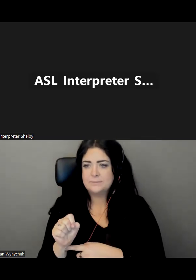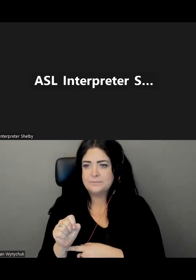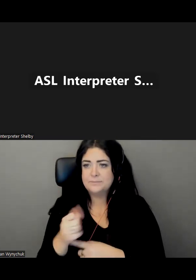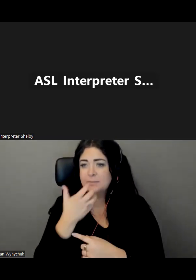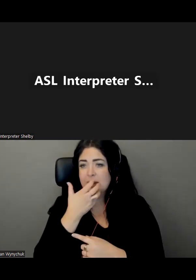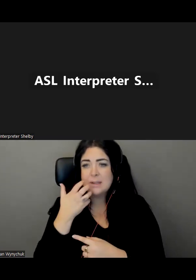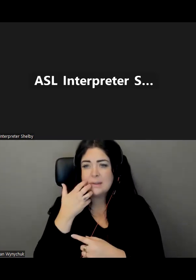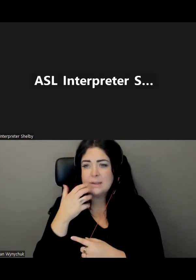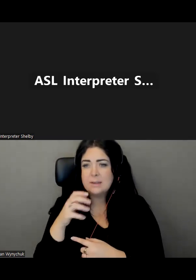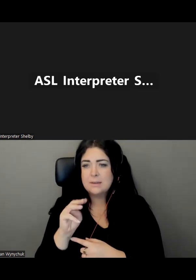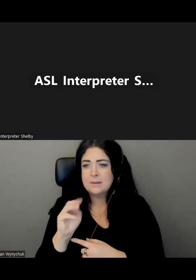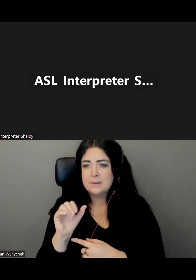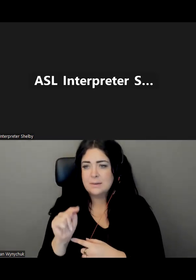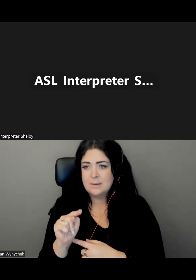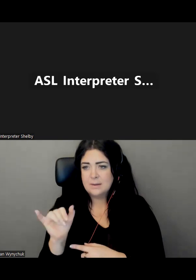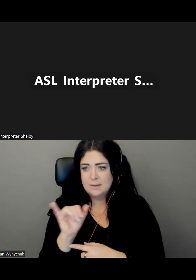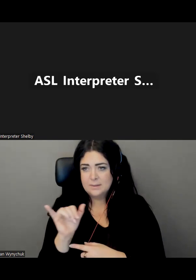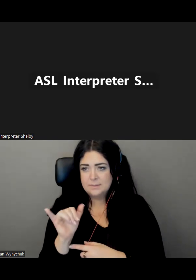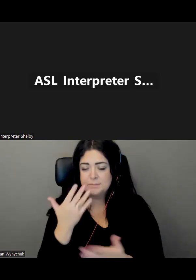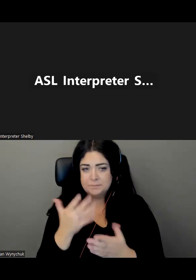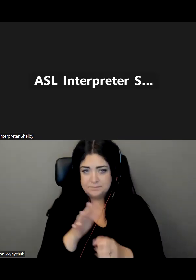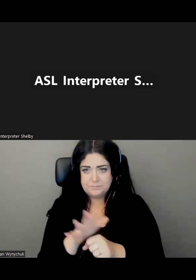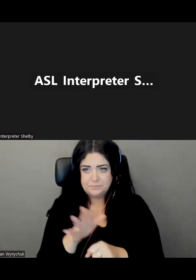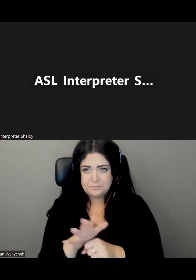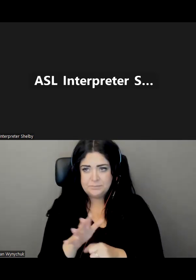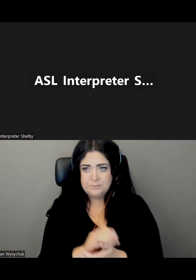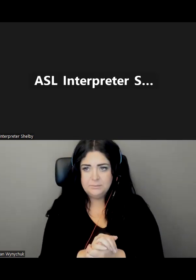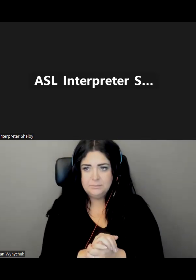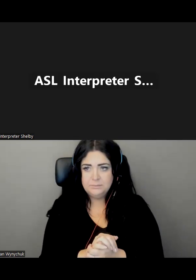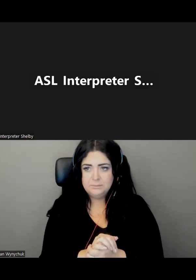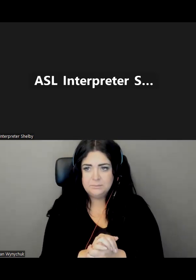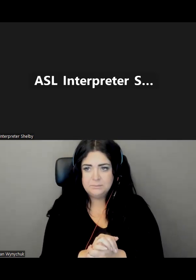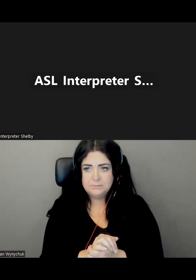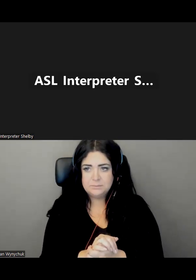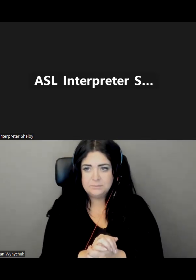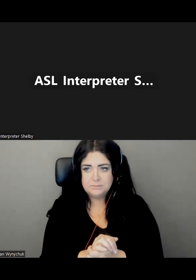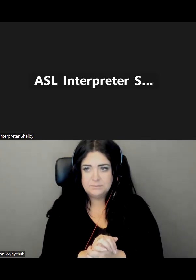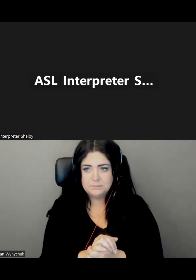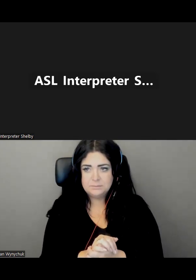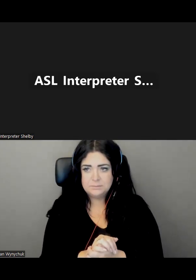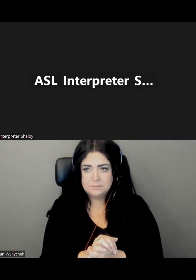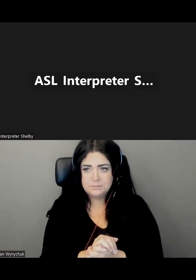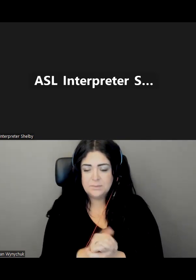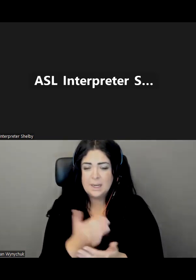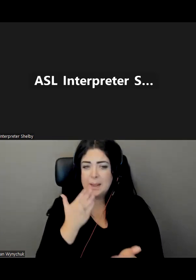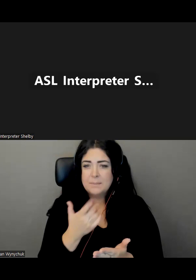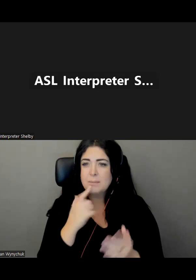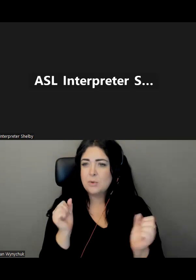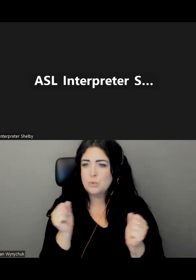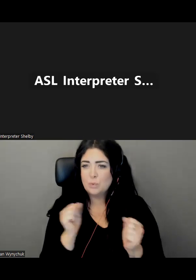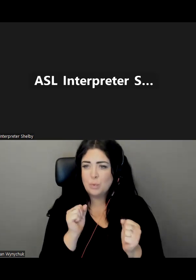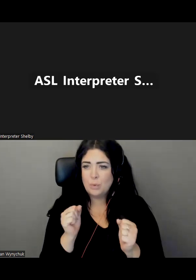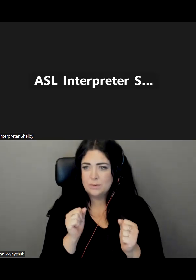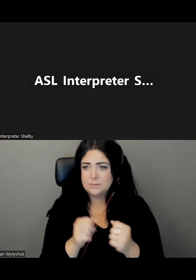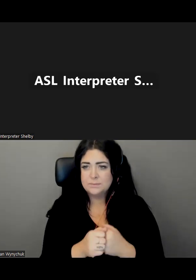mat. That might be enough, but for an actual hydroponic system, it may be a bit too cold, but you might be able to get away with starting